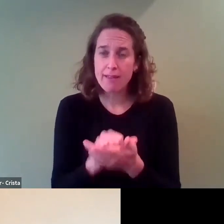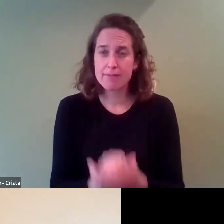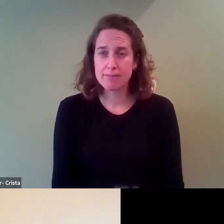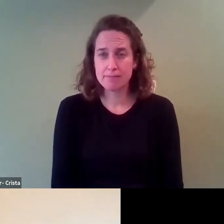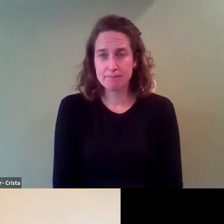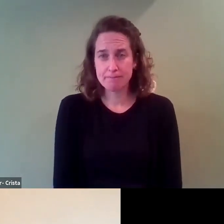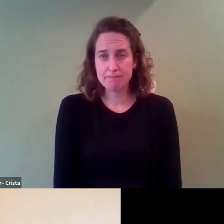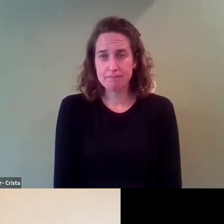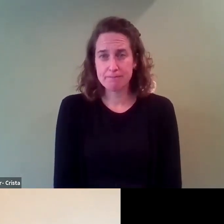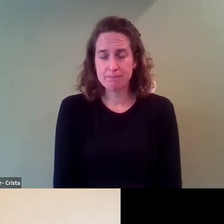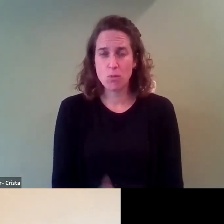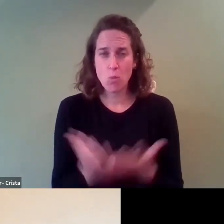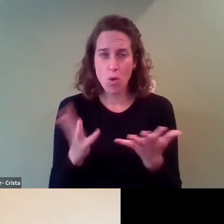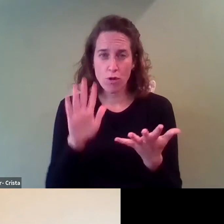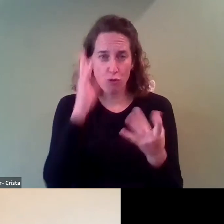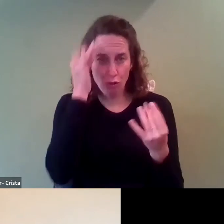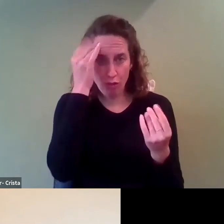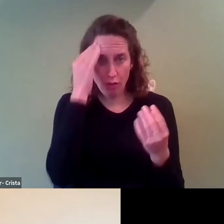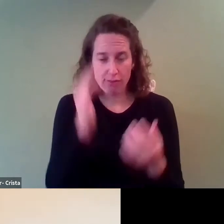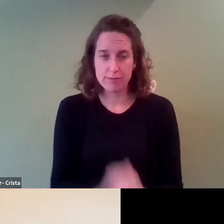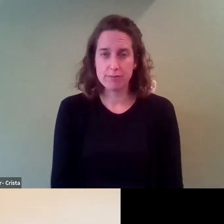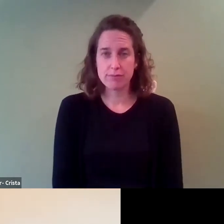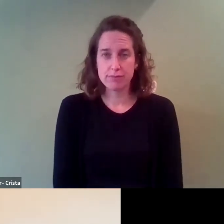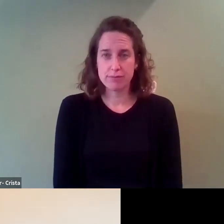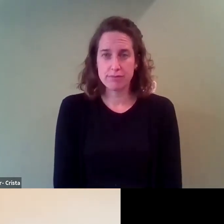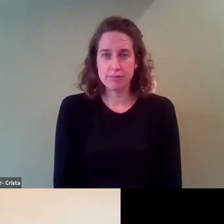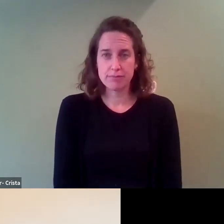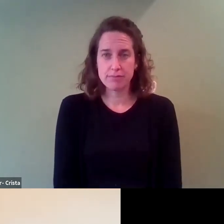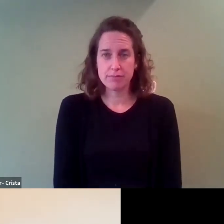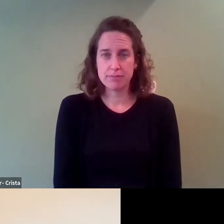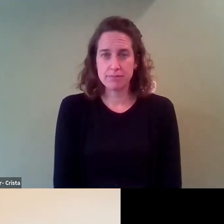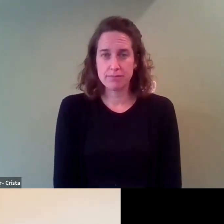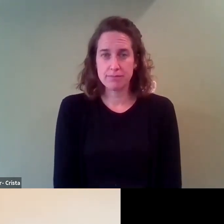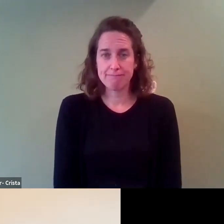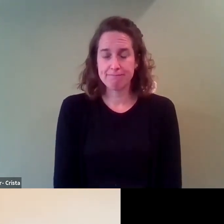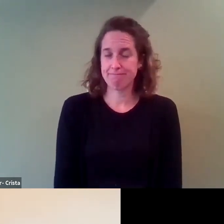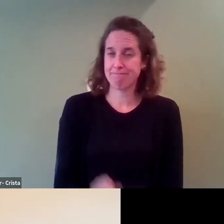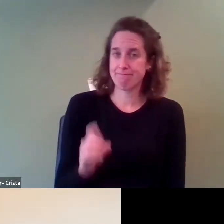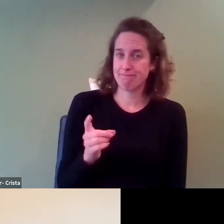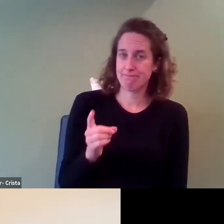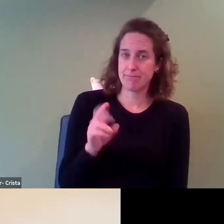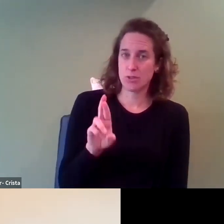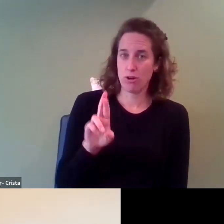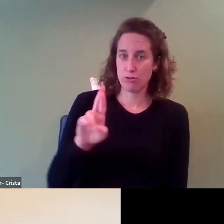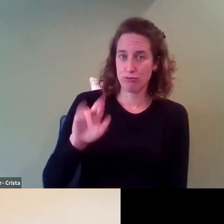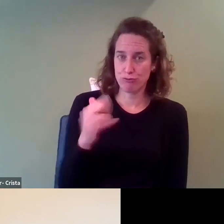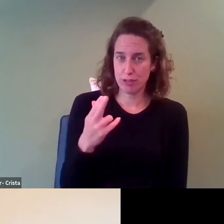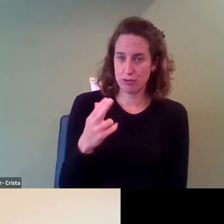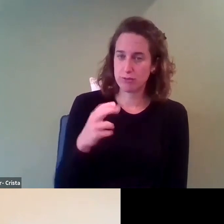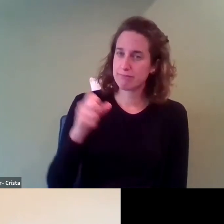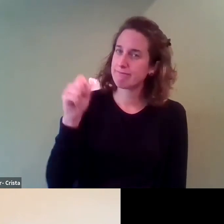or any thoughts about that in your practice? Oh, absolutely. And it's